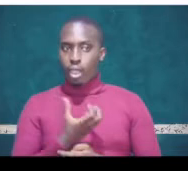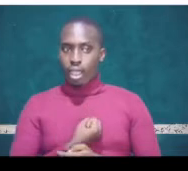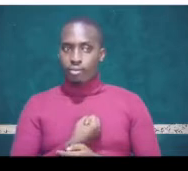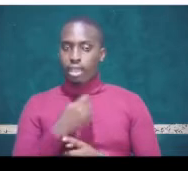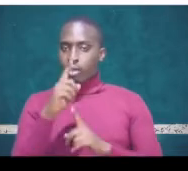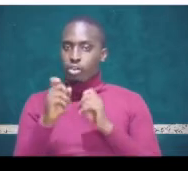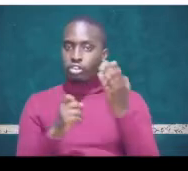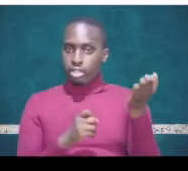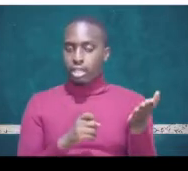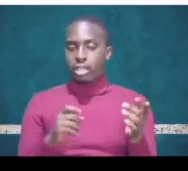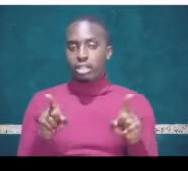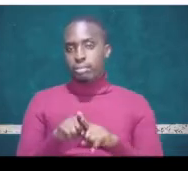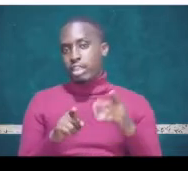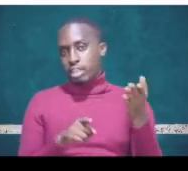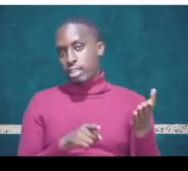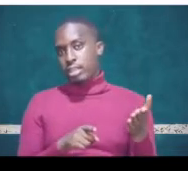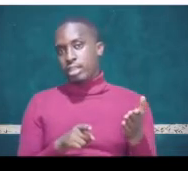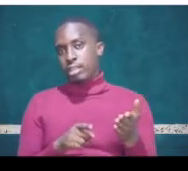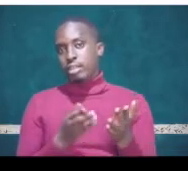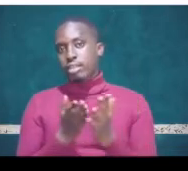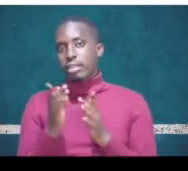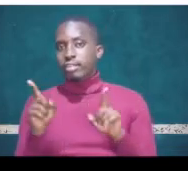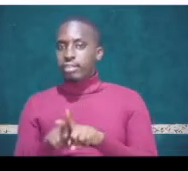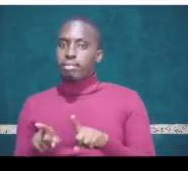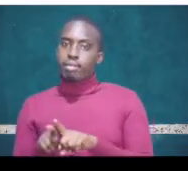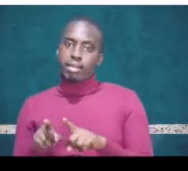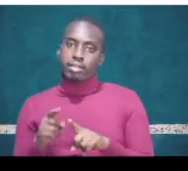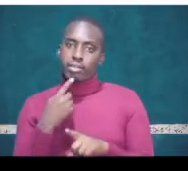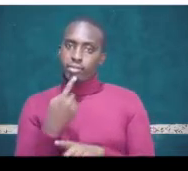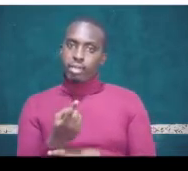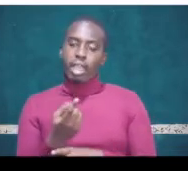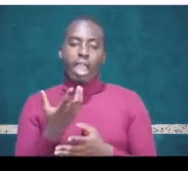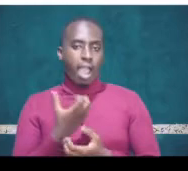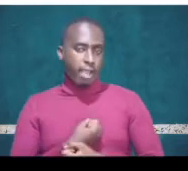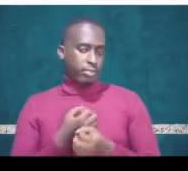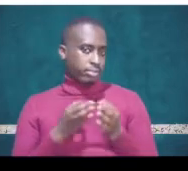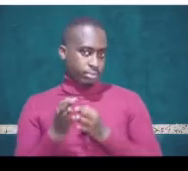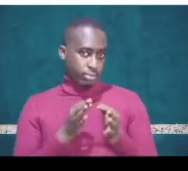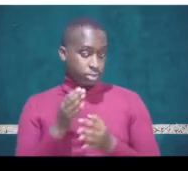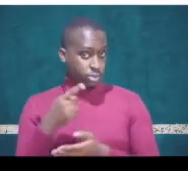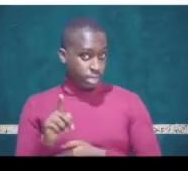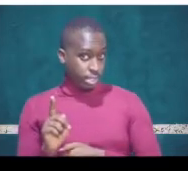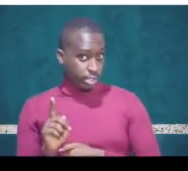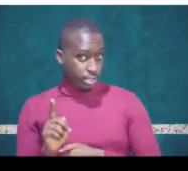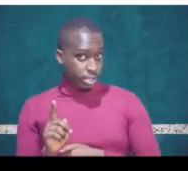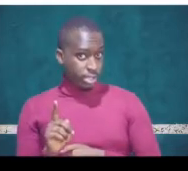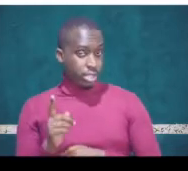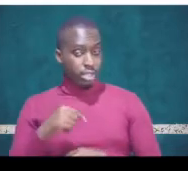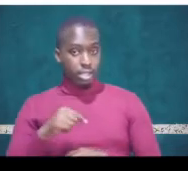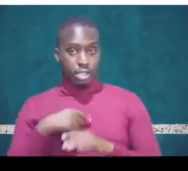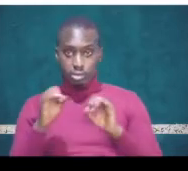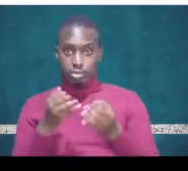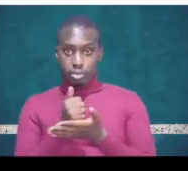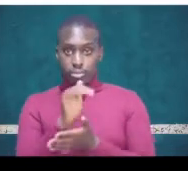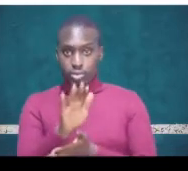the equation there. So this one, so it is the same as what we have determined, right? So I'm trying now to